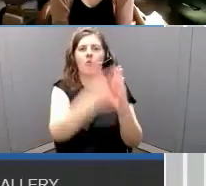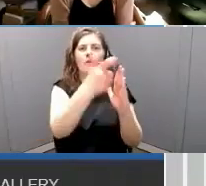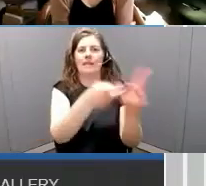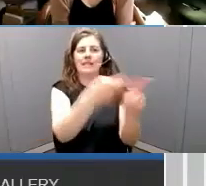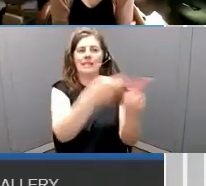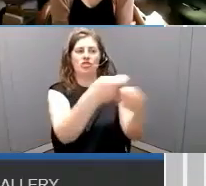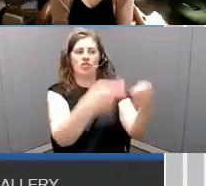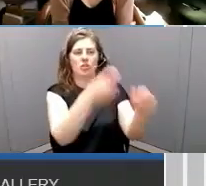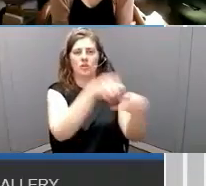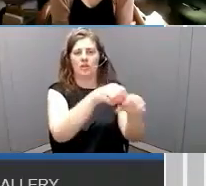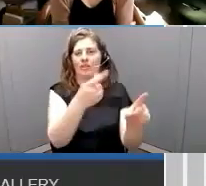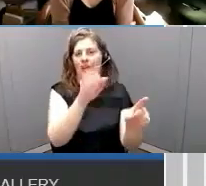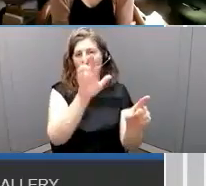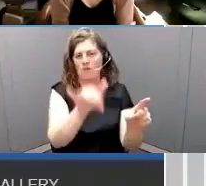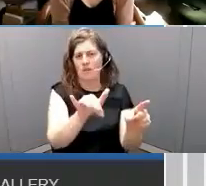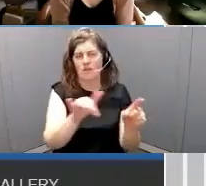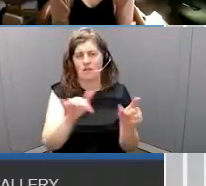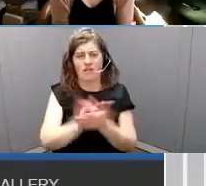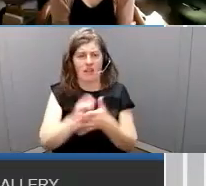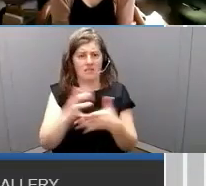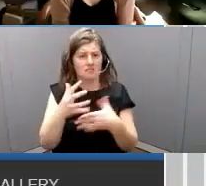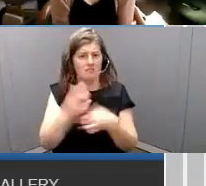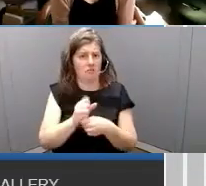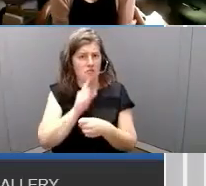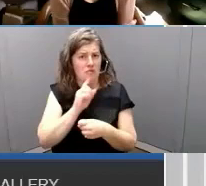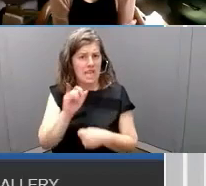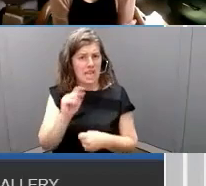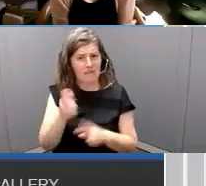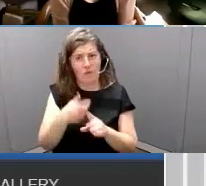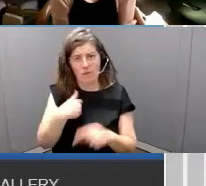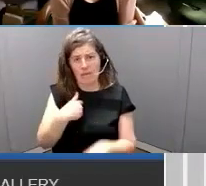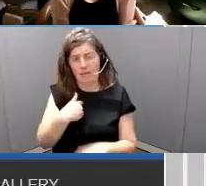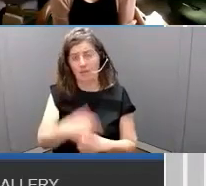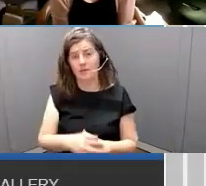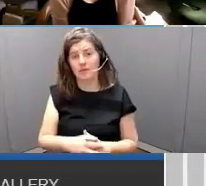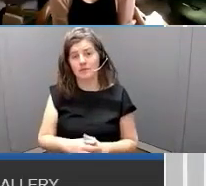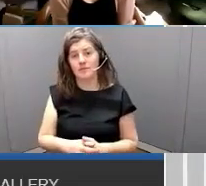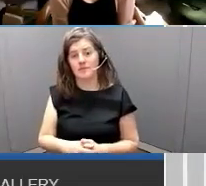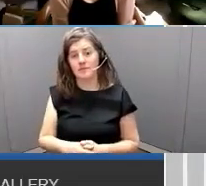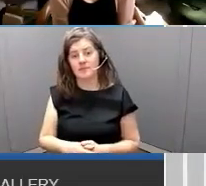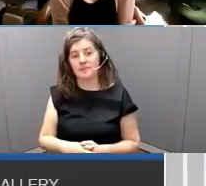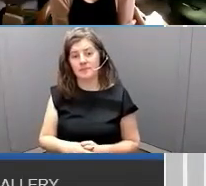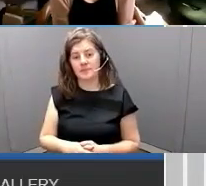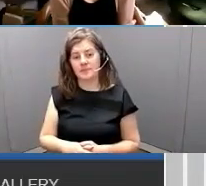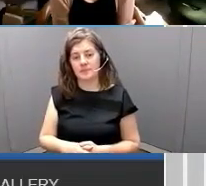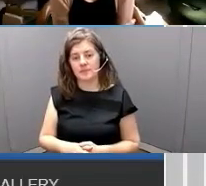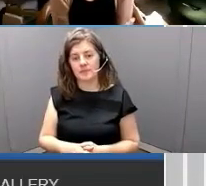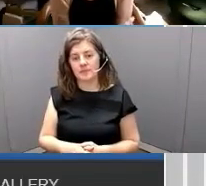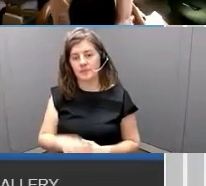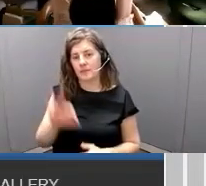that's basically it from me. All right, well,